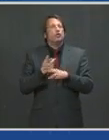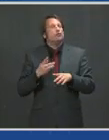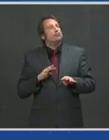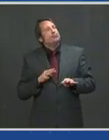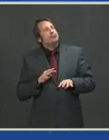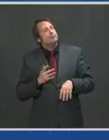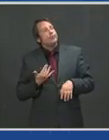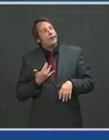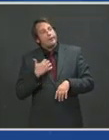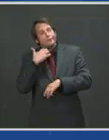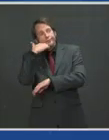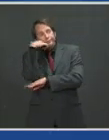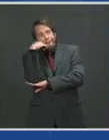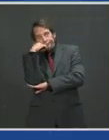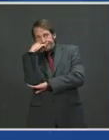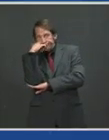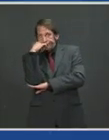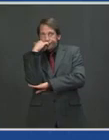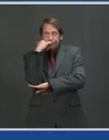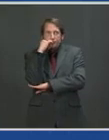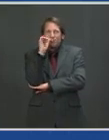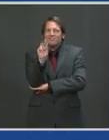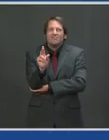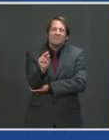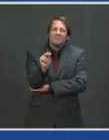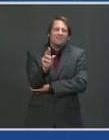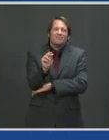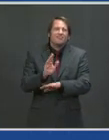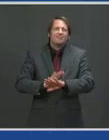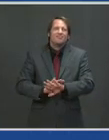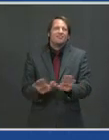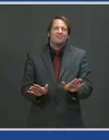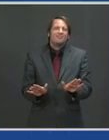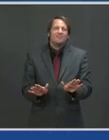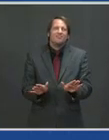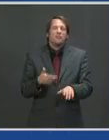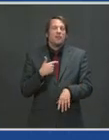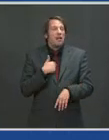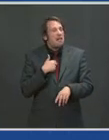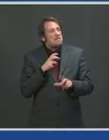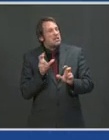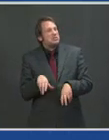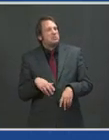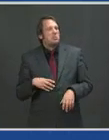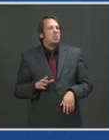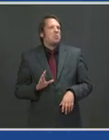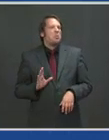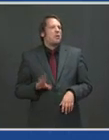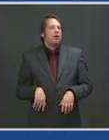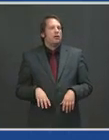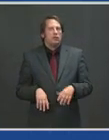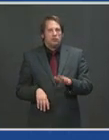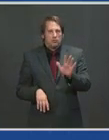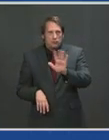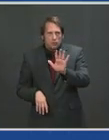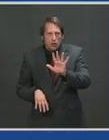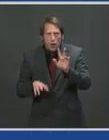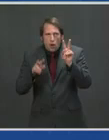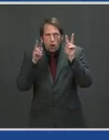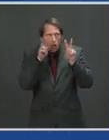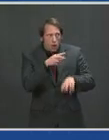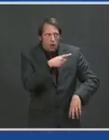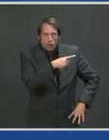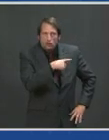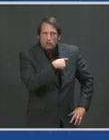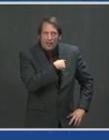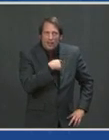going to make those kind of investments the rest of the world is saying. Take a look. Do you think China is waiting